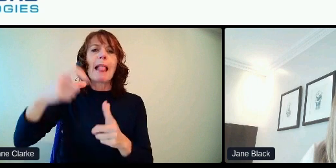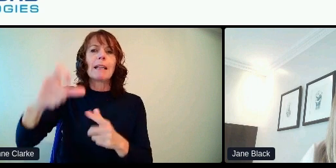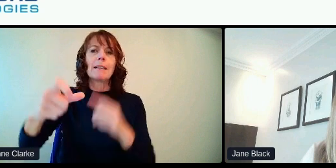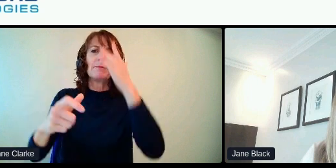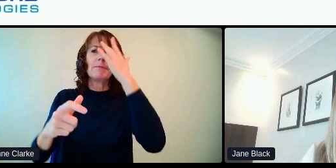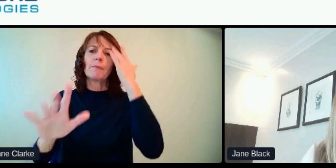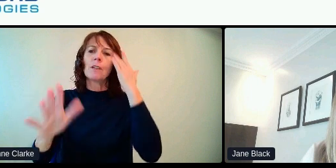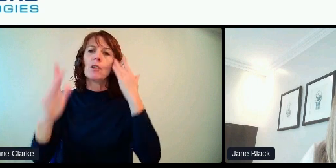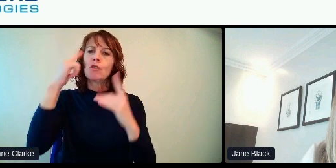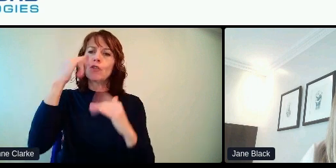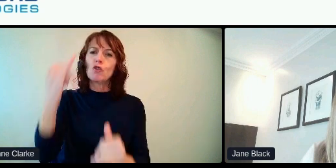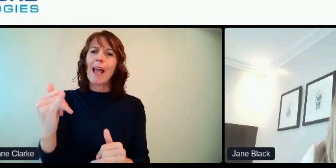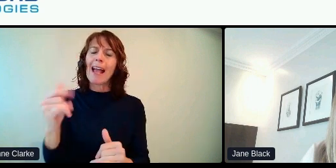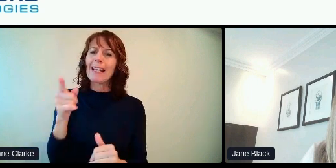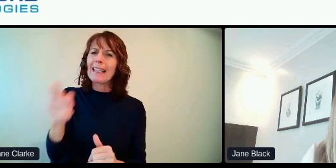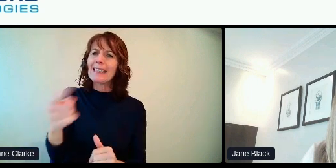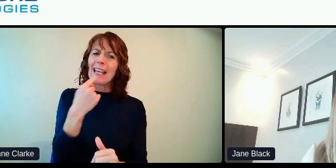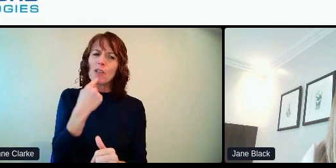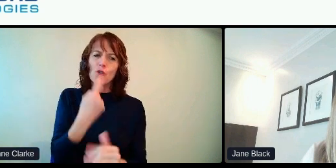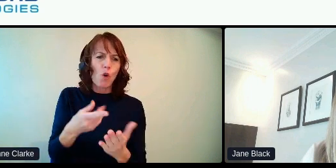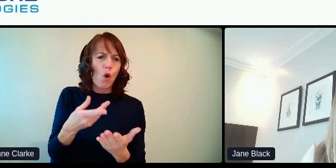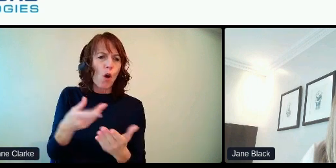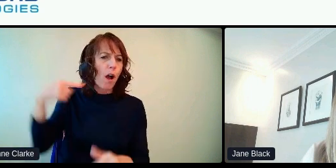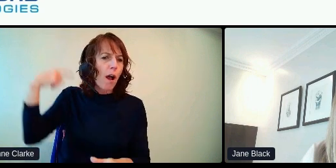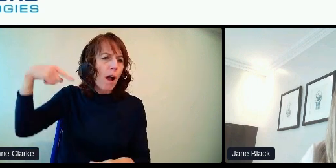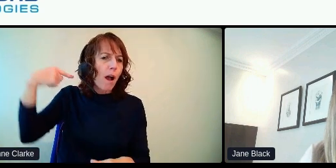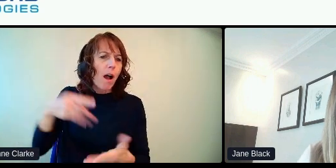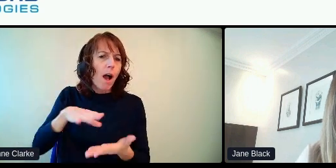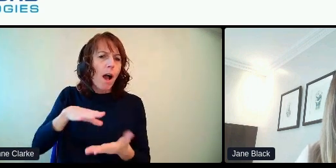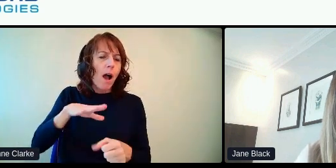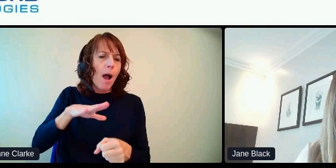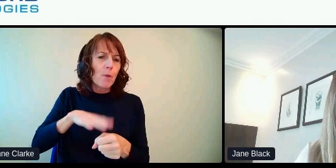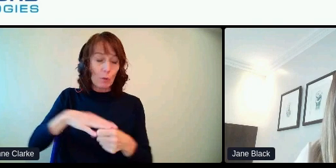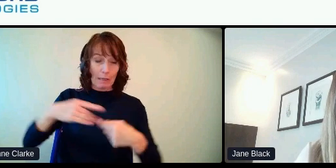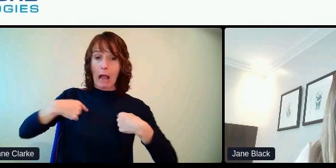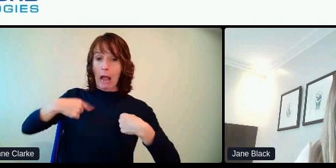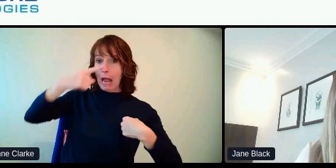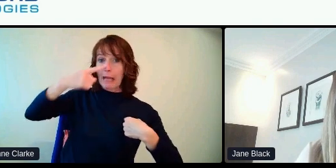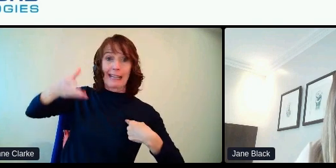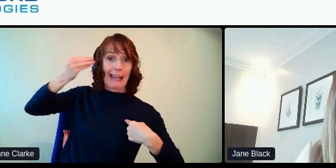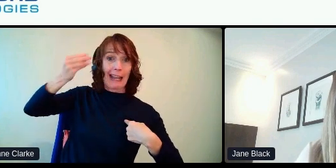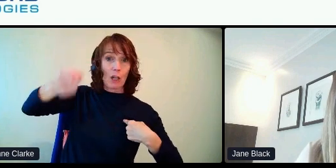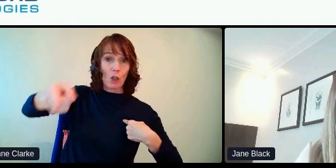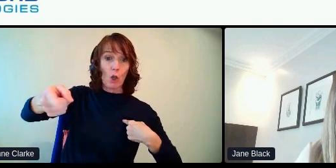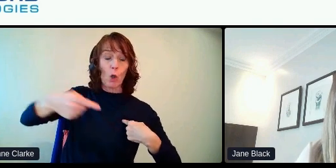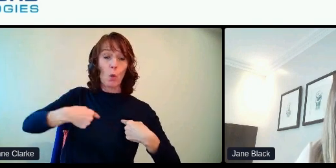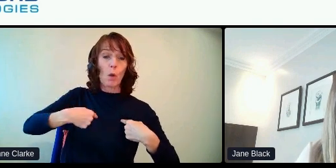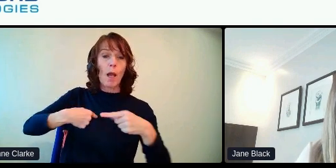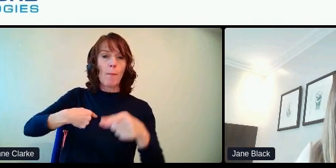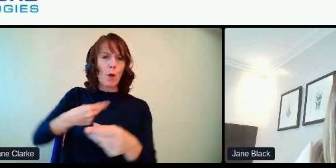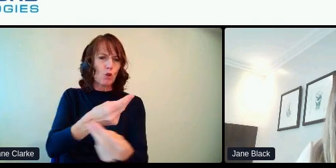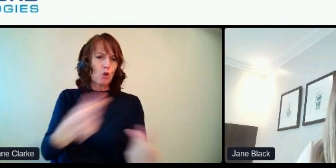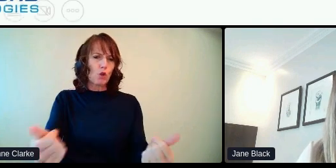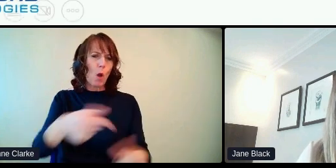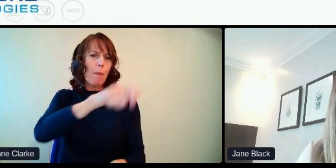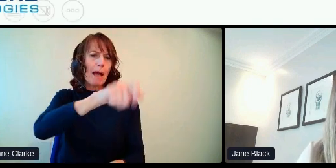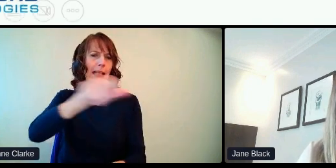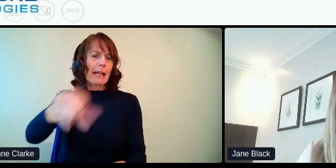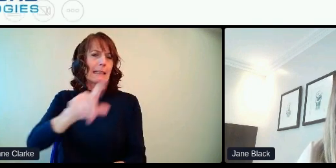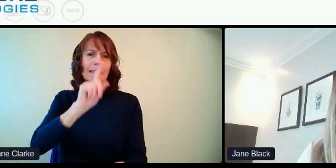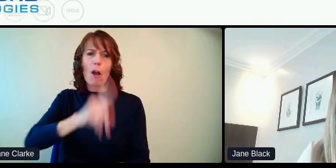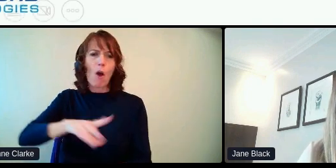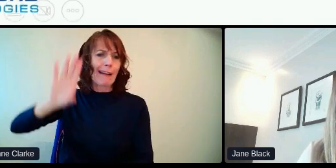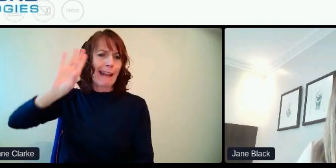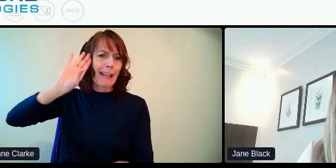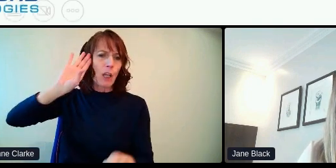check, it says that you're on mute, but I'm able to hear you, but some of our attendees today cannot